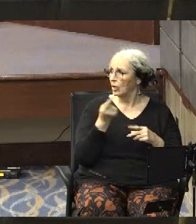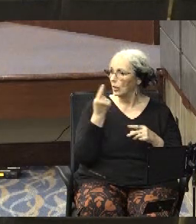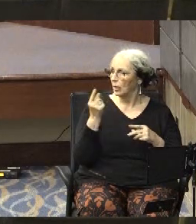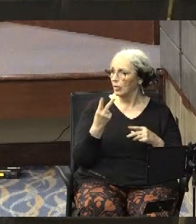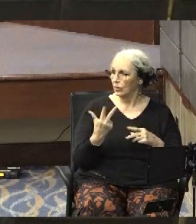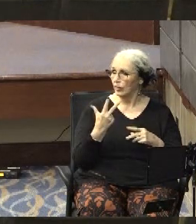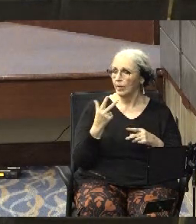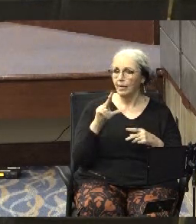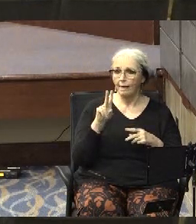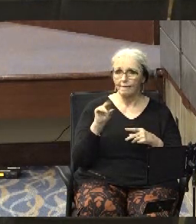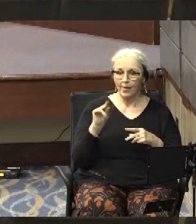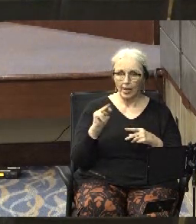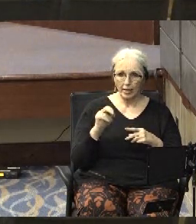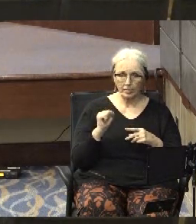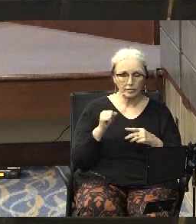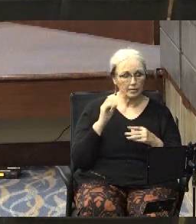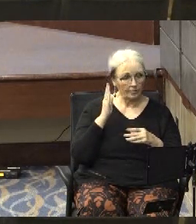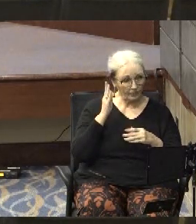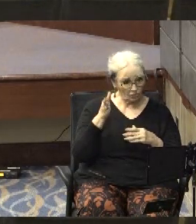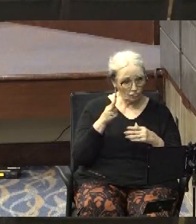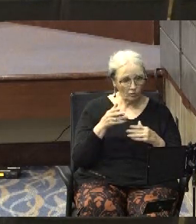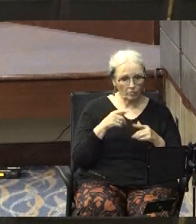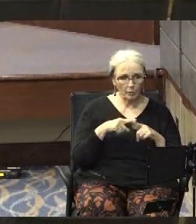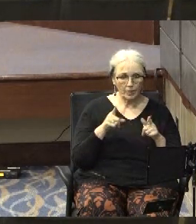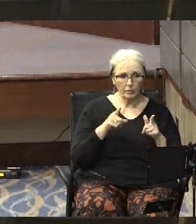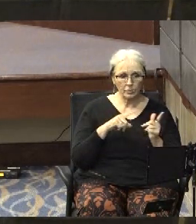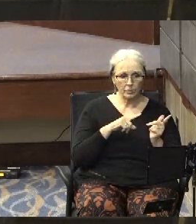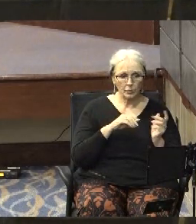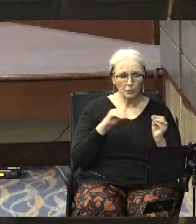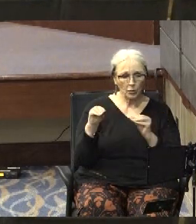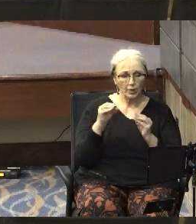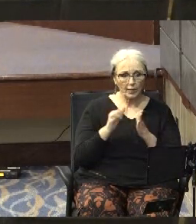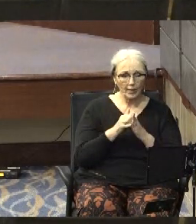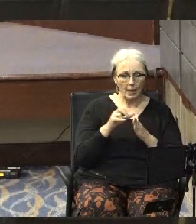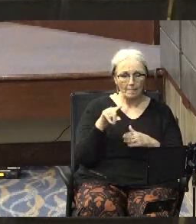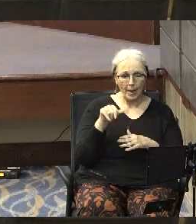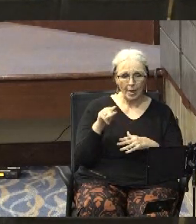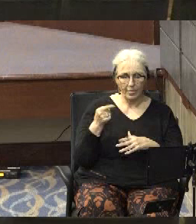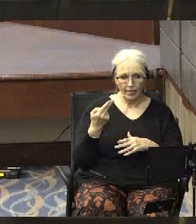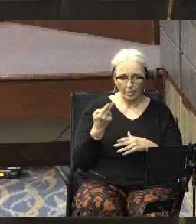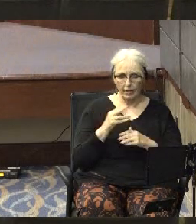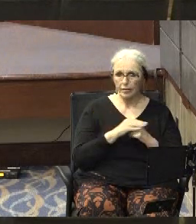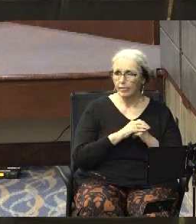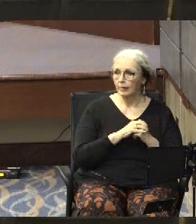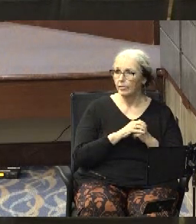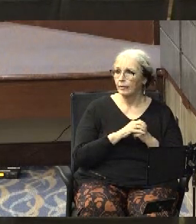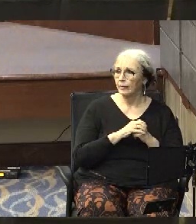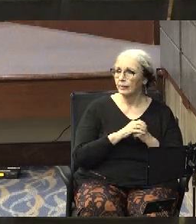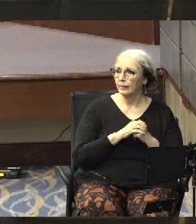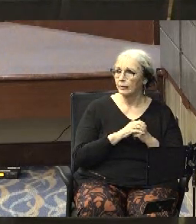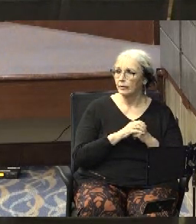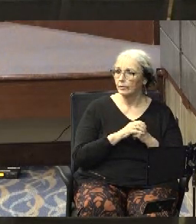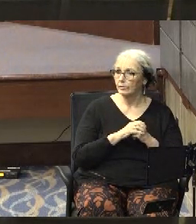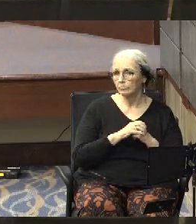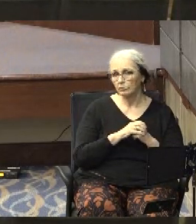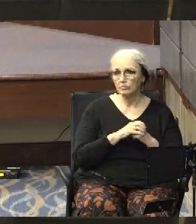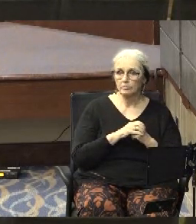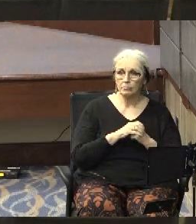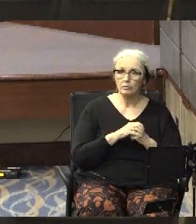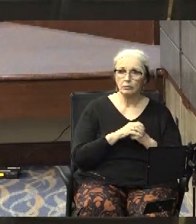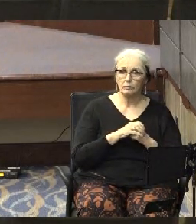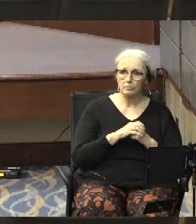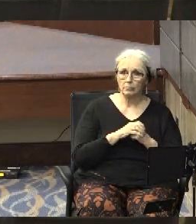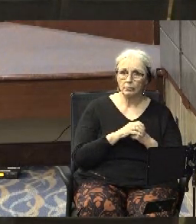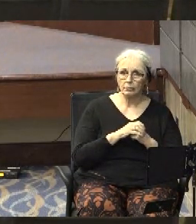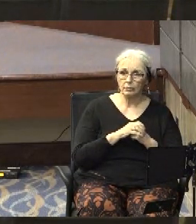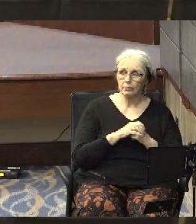going forward to make sure that we move down that path? Sure. Over the past,